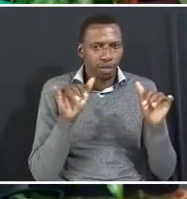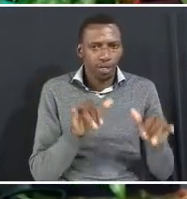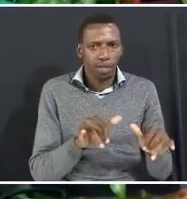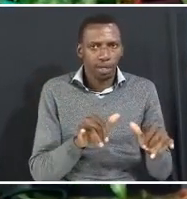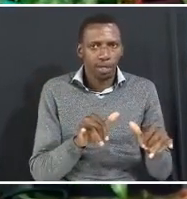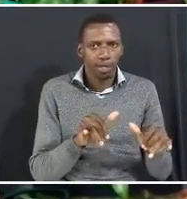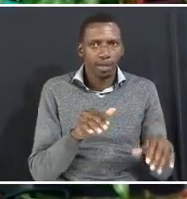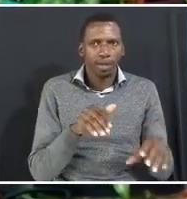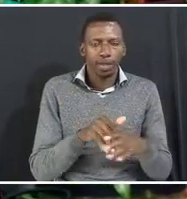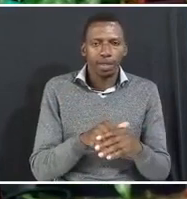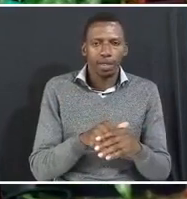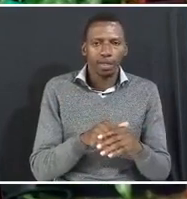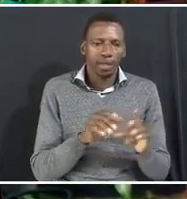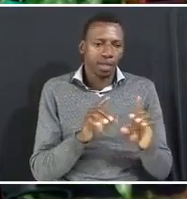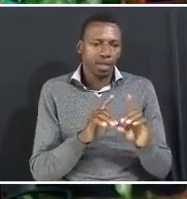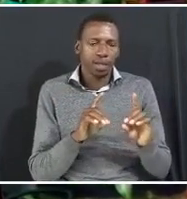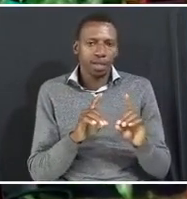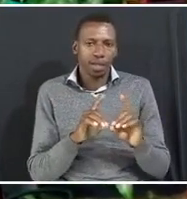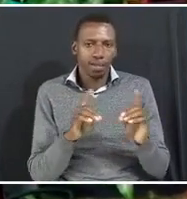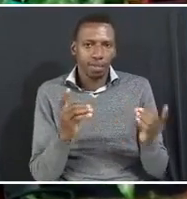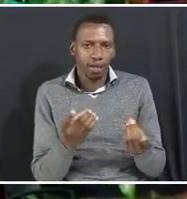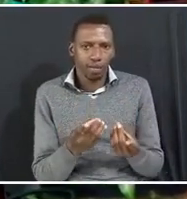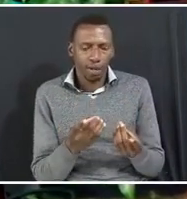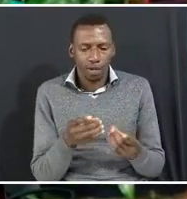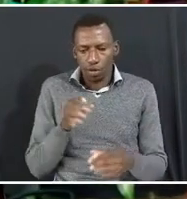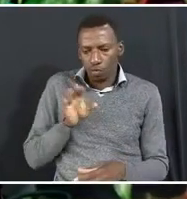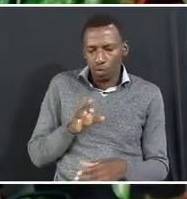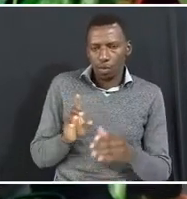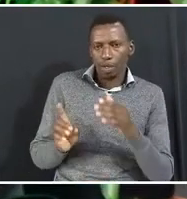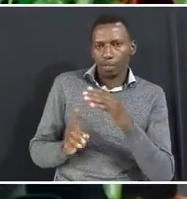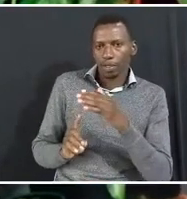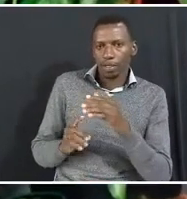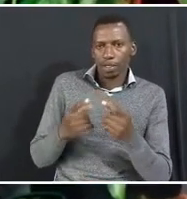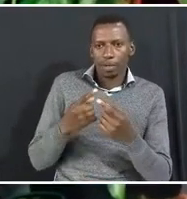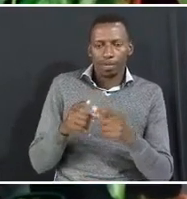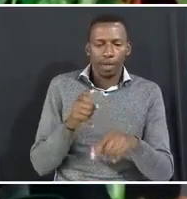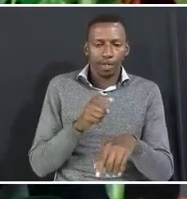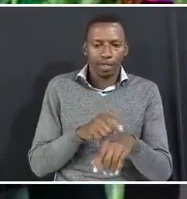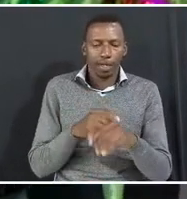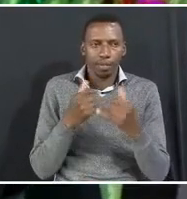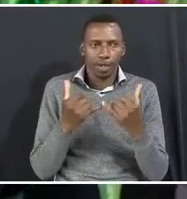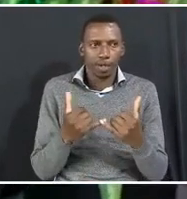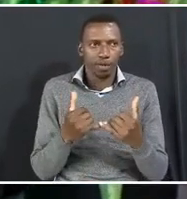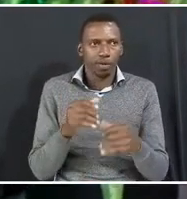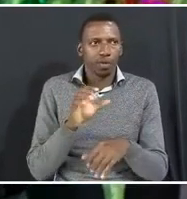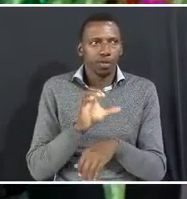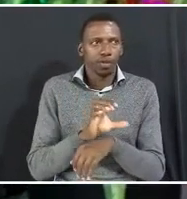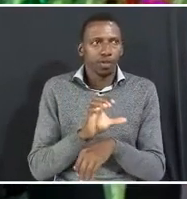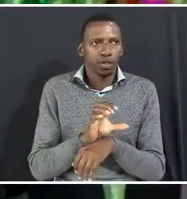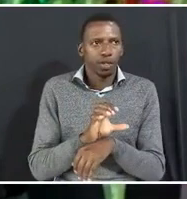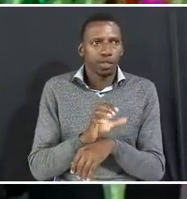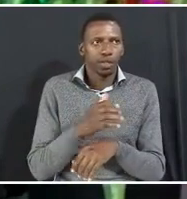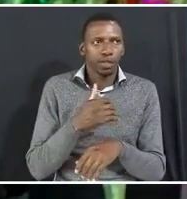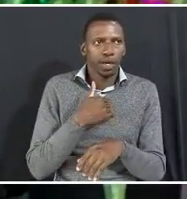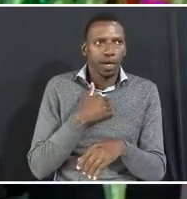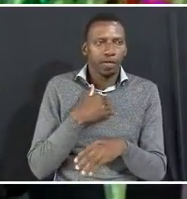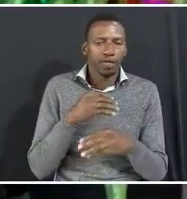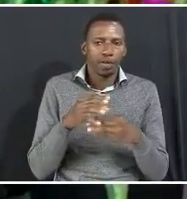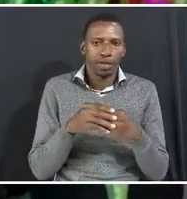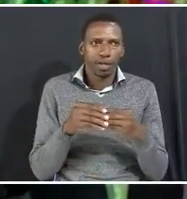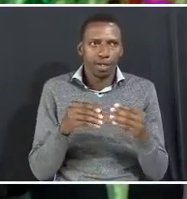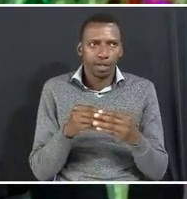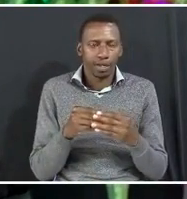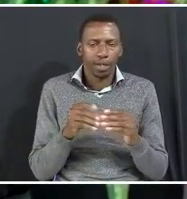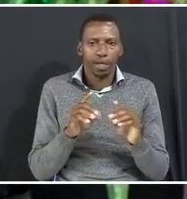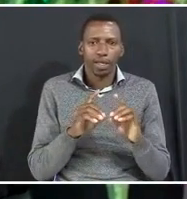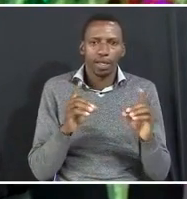Department of Women Ministry, but right now the church has actually created the